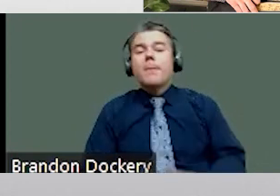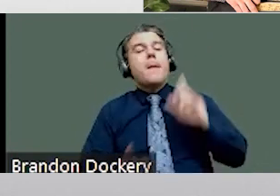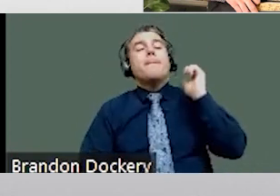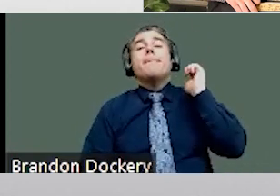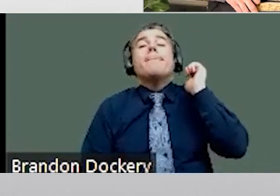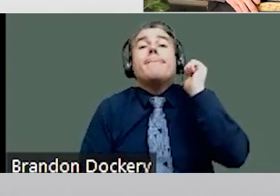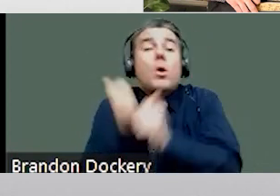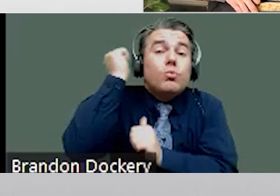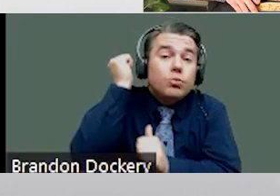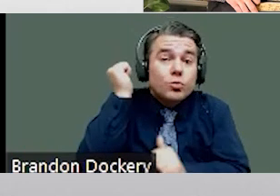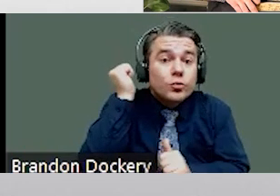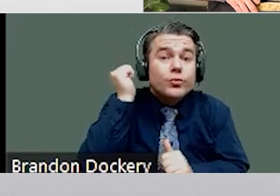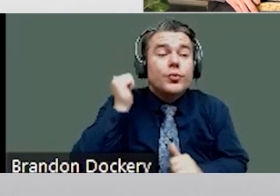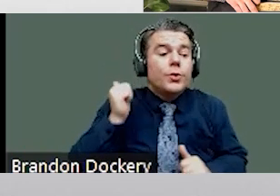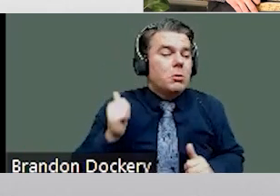But for the most part,